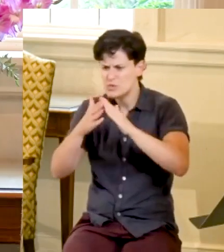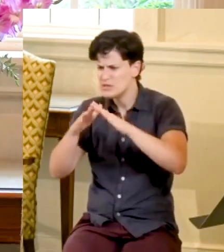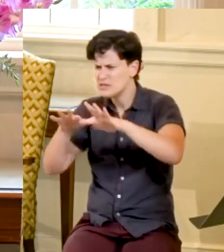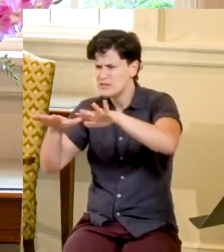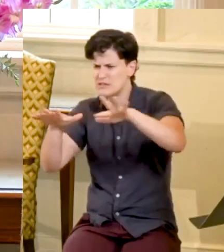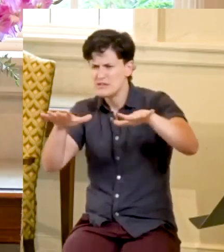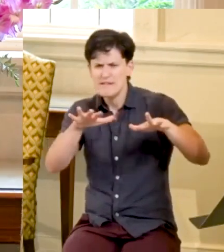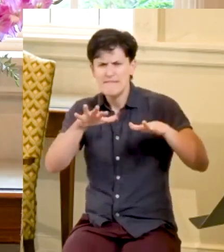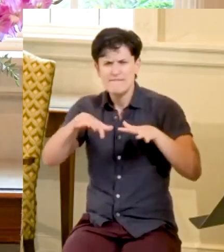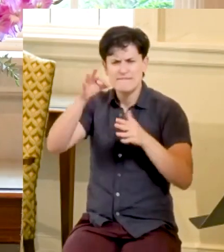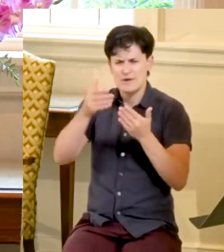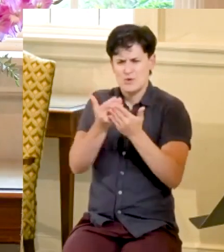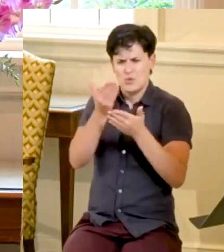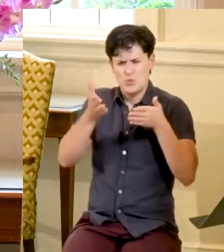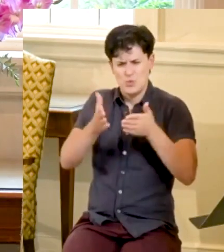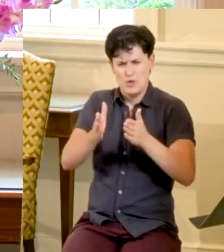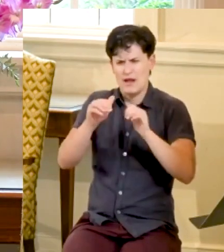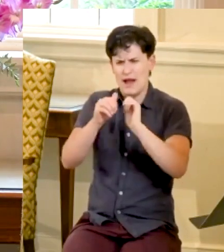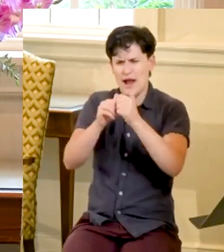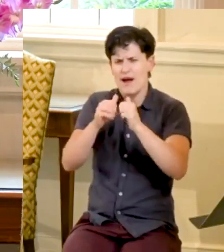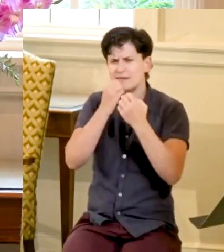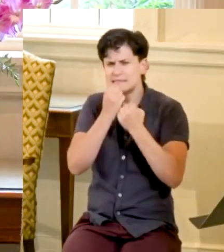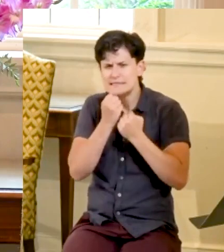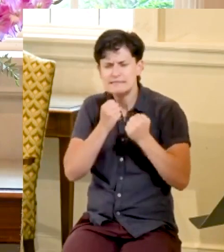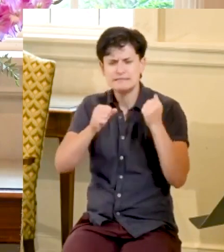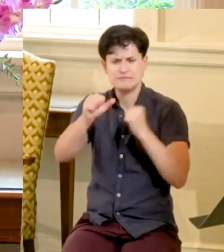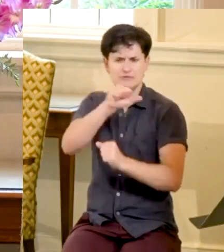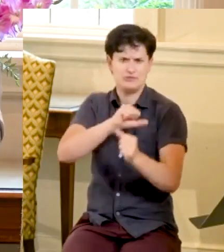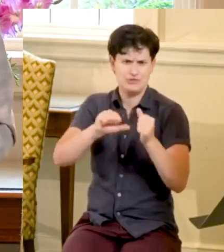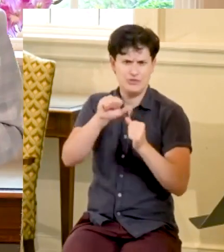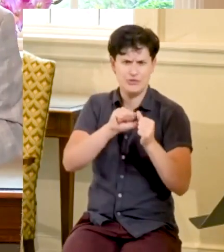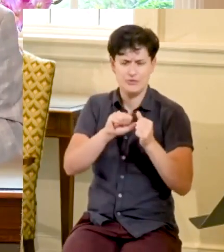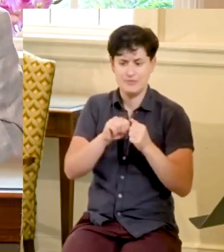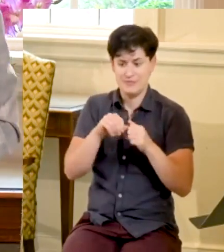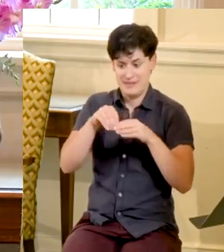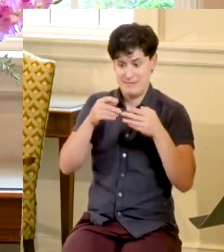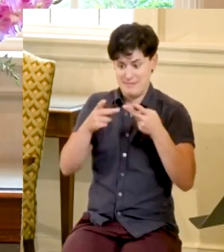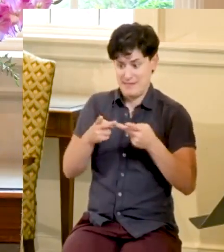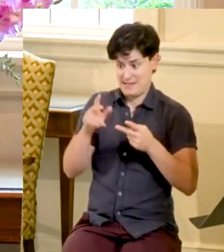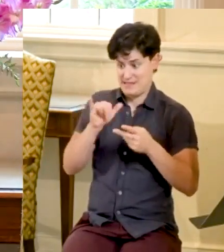care for each other. In places like this